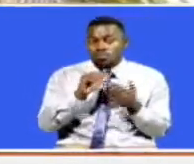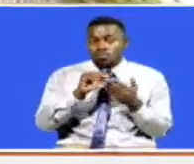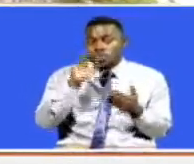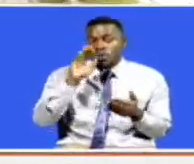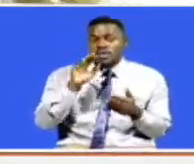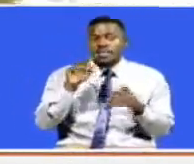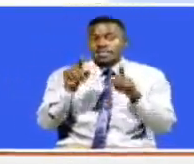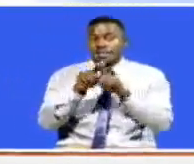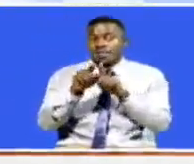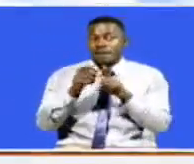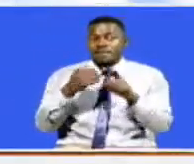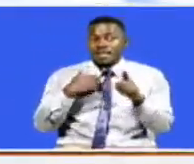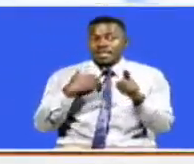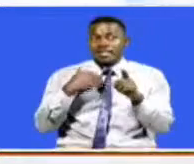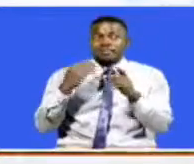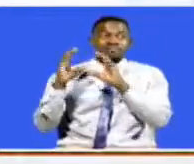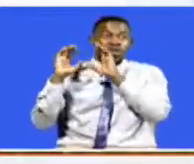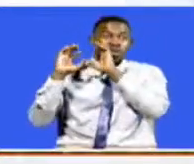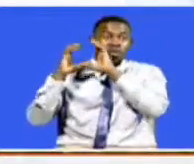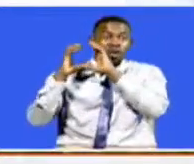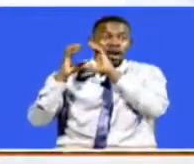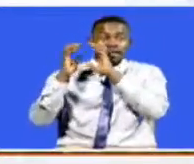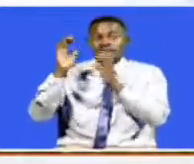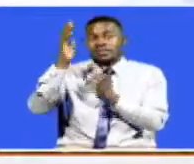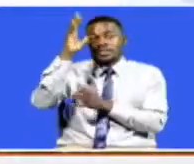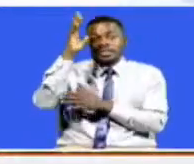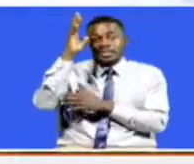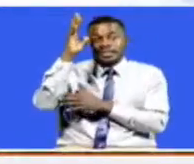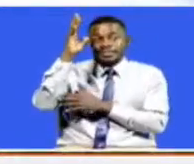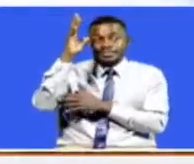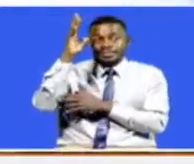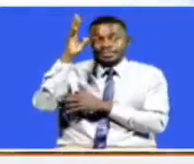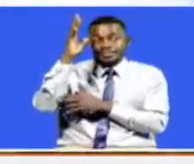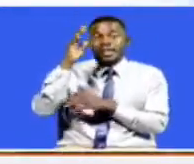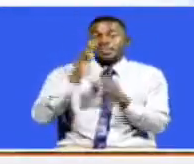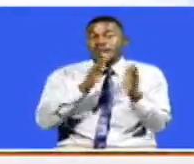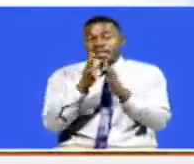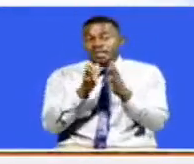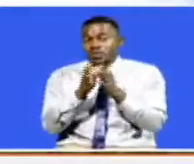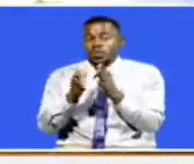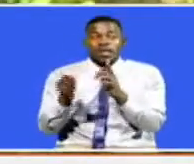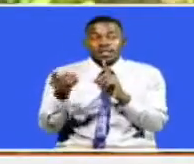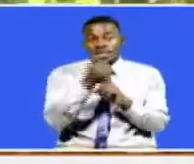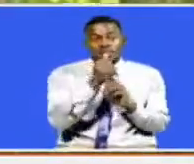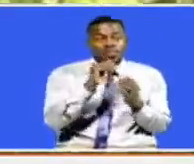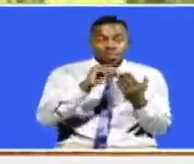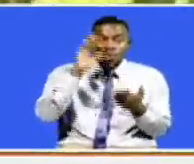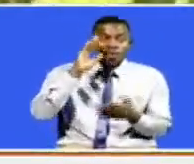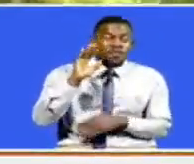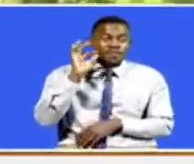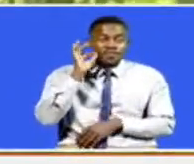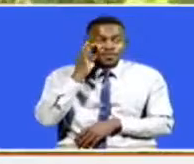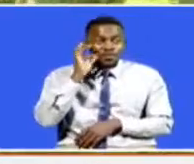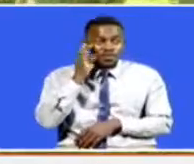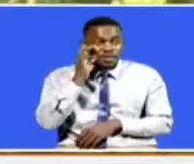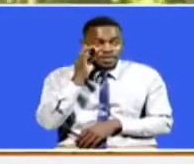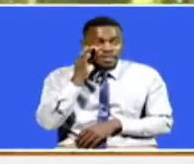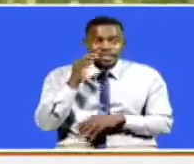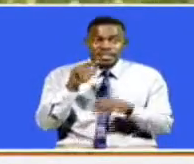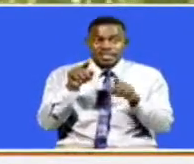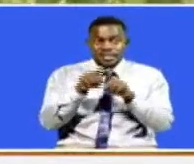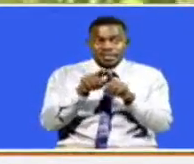are getting a market thanks to village visits by tourists. He is among a handful of members of Mwakamba